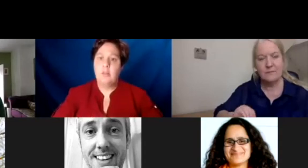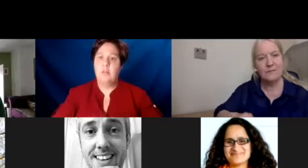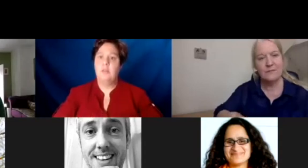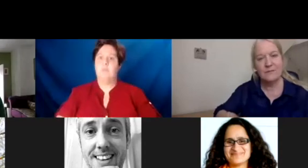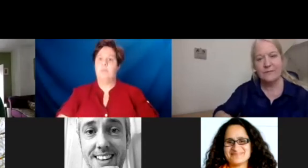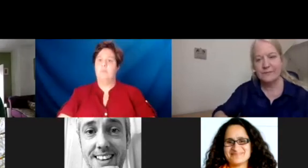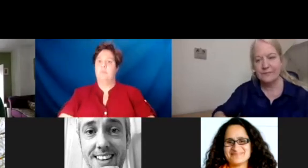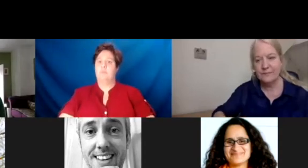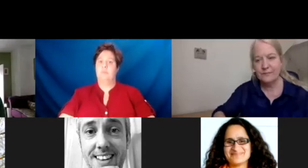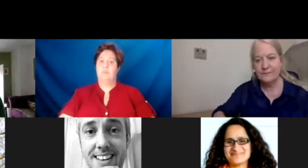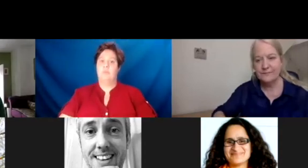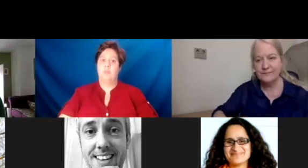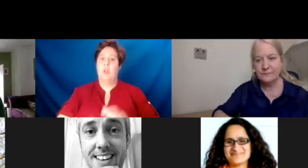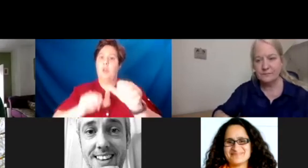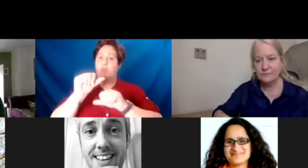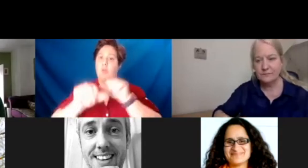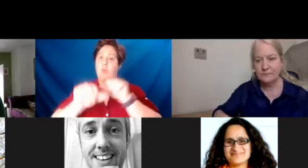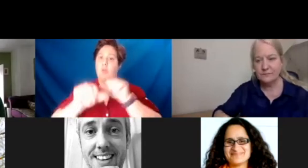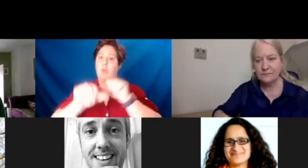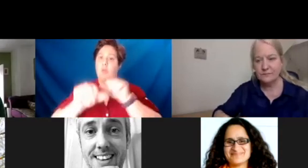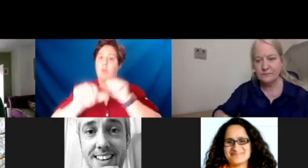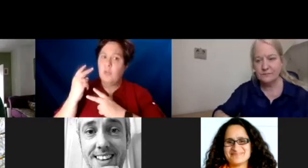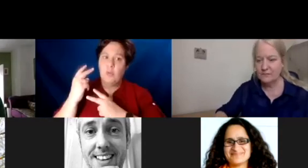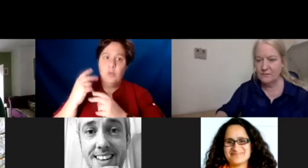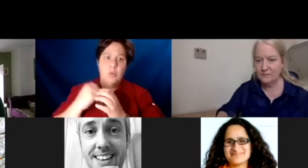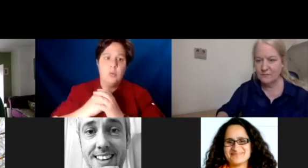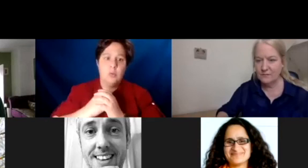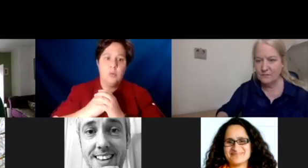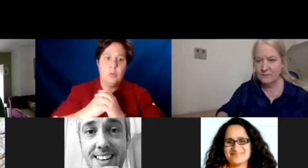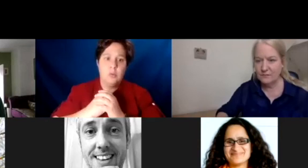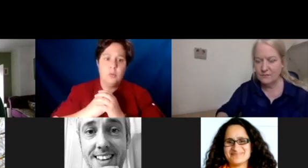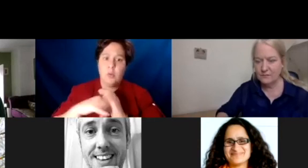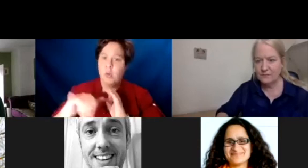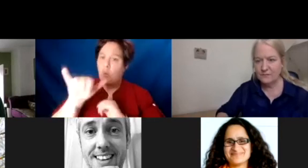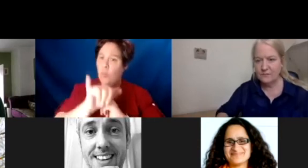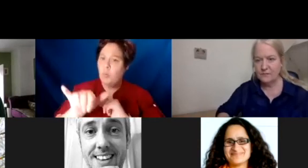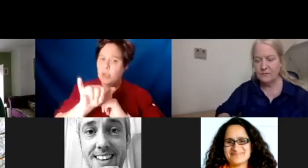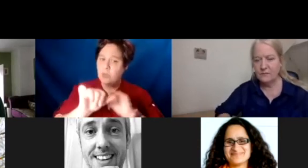will the process be reviewed? Which process?